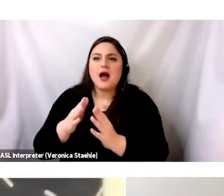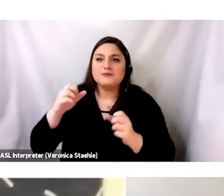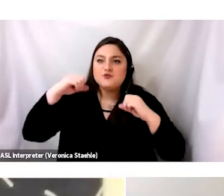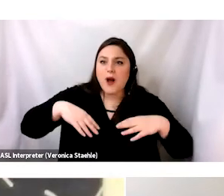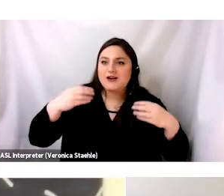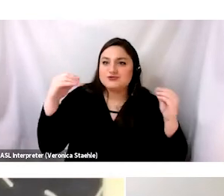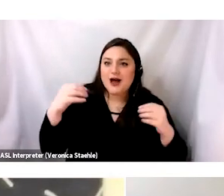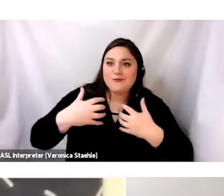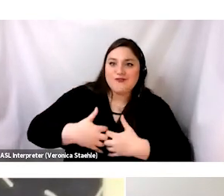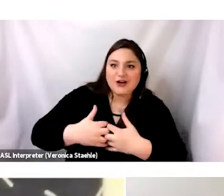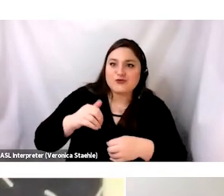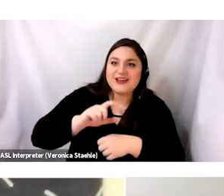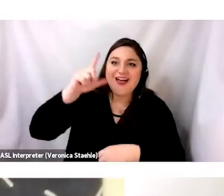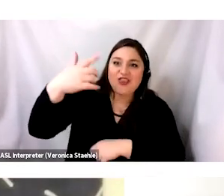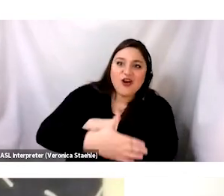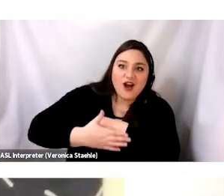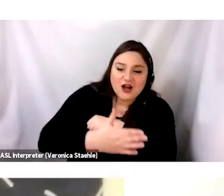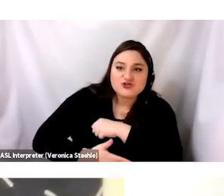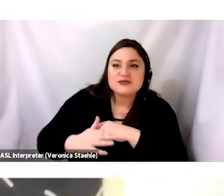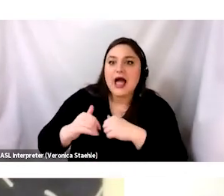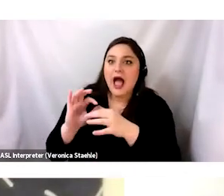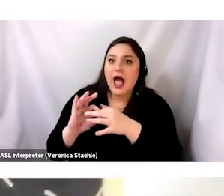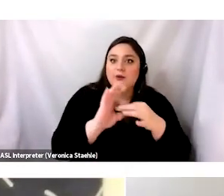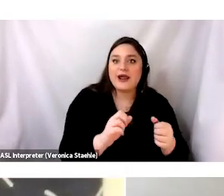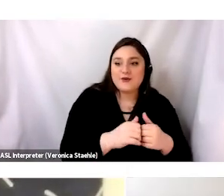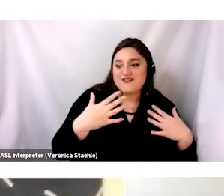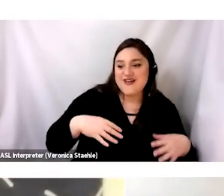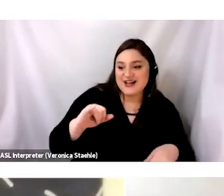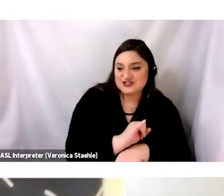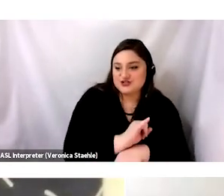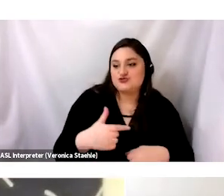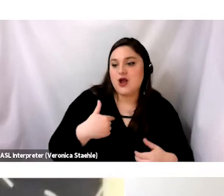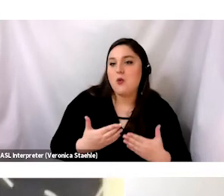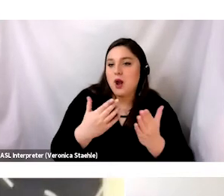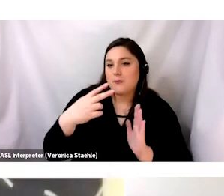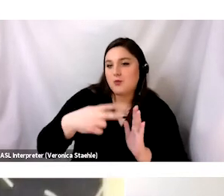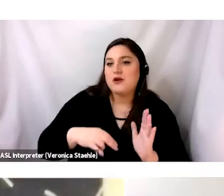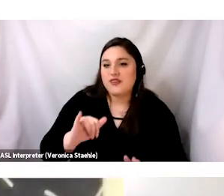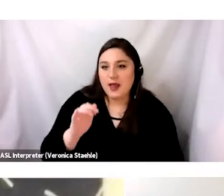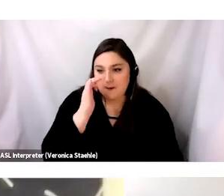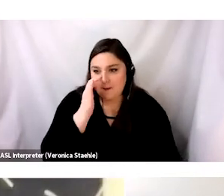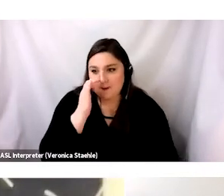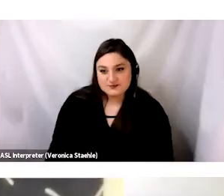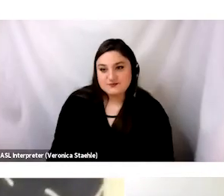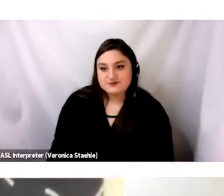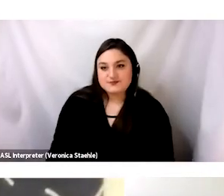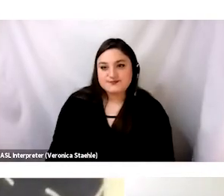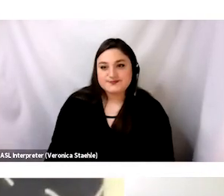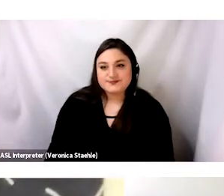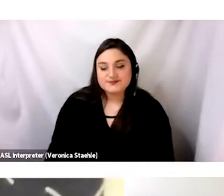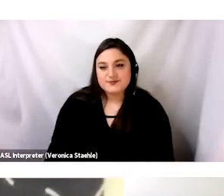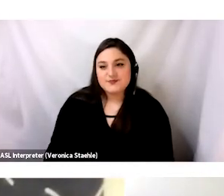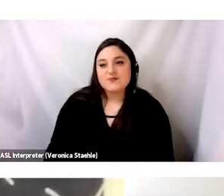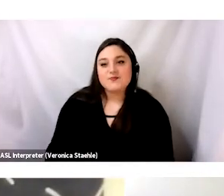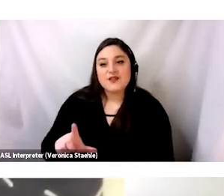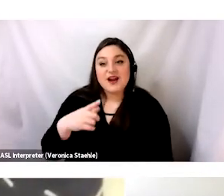I know there's another question about that, what connections are to the fashion industry. That would be a good resource.